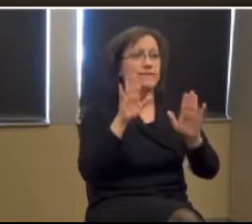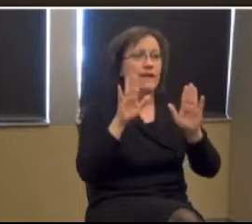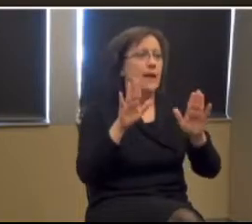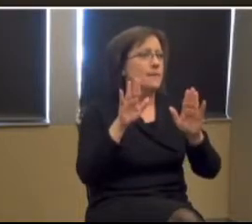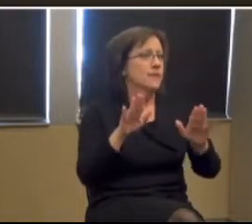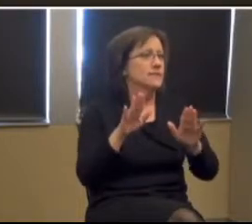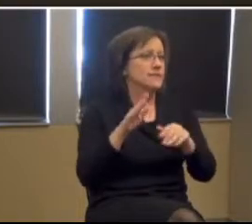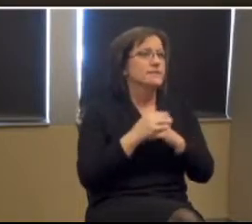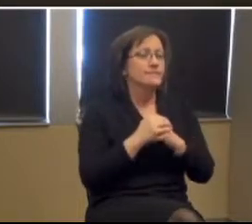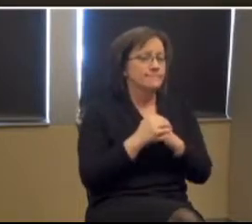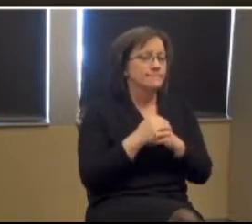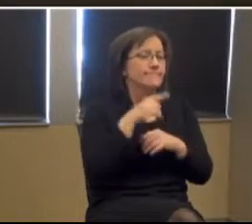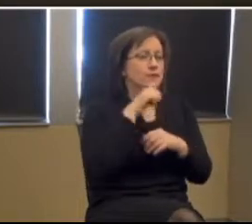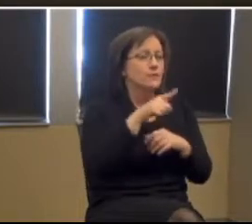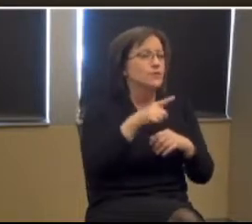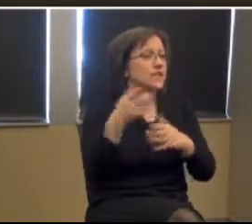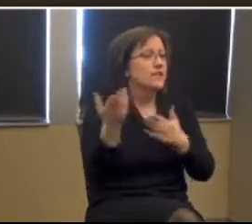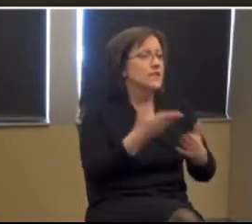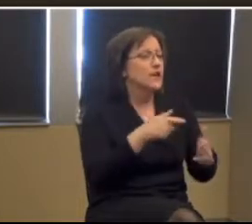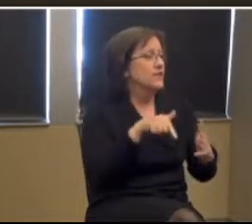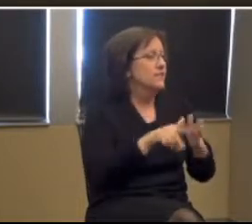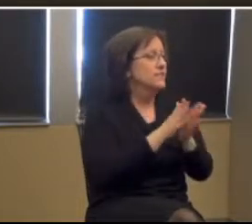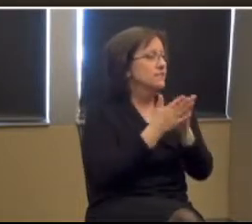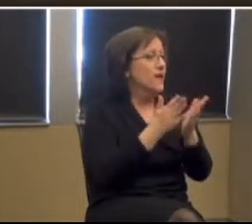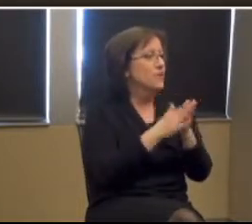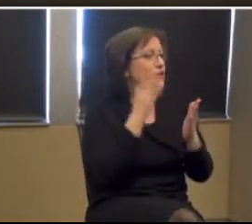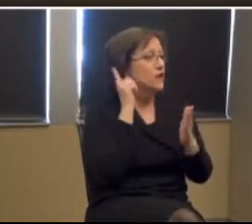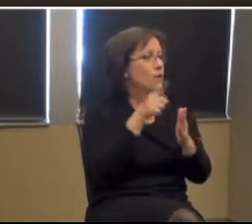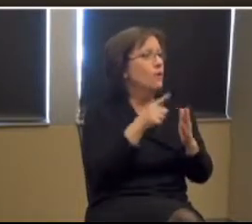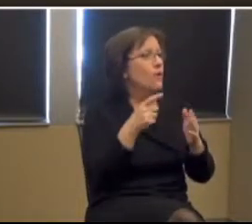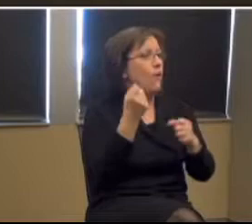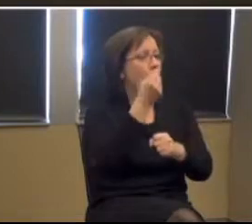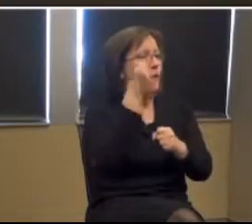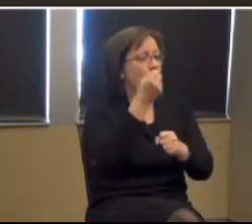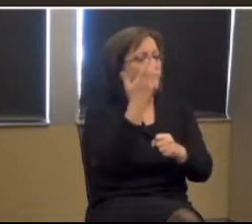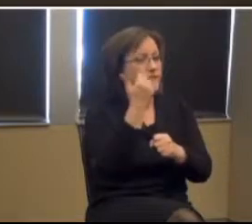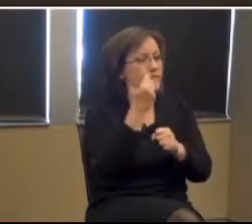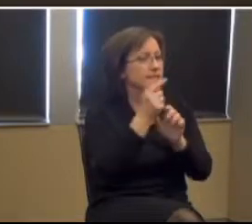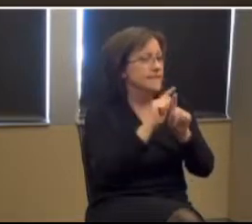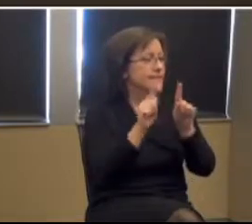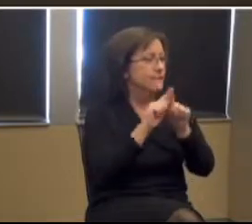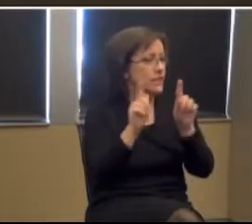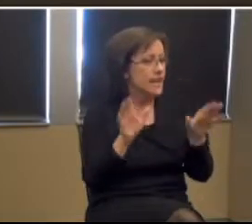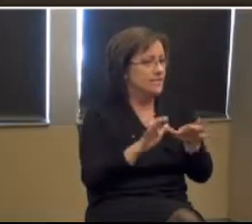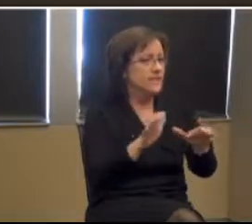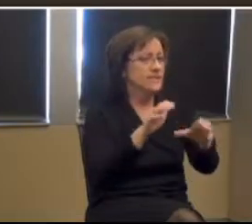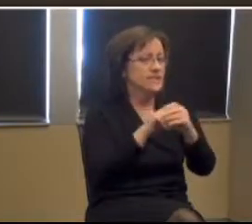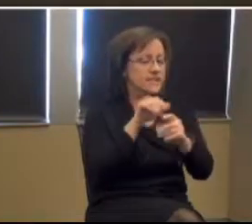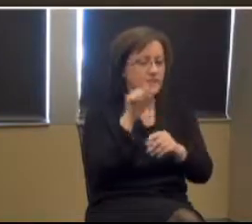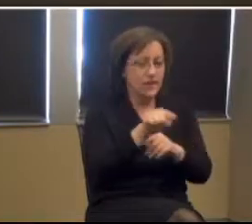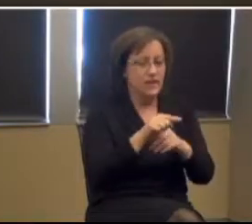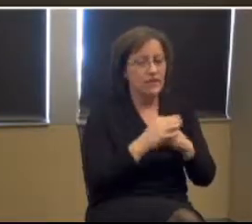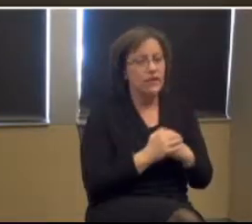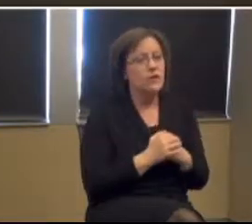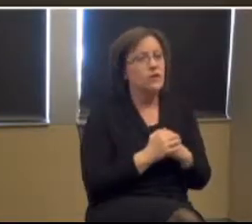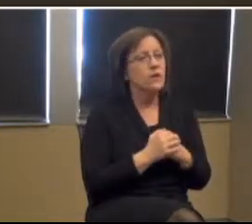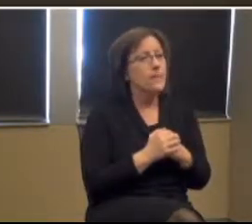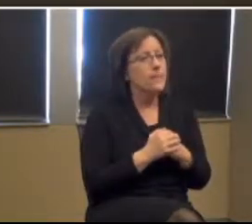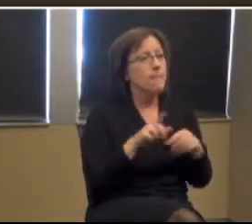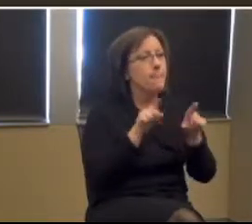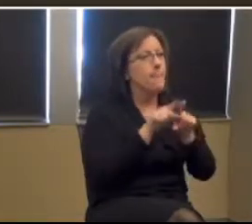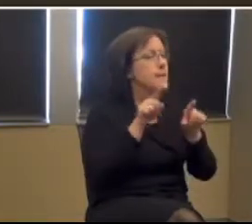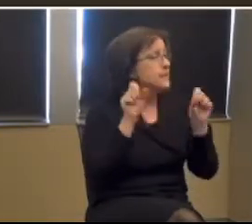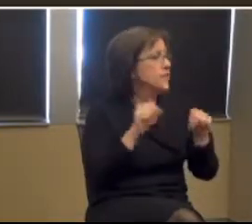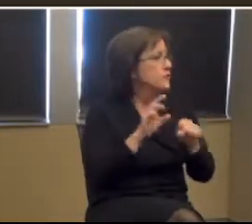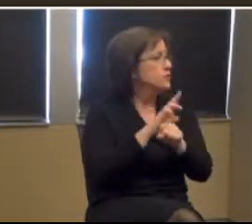carry this binder and it would hold 15 different activities in it. This can also be used for a student in the